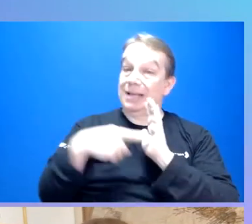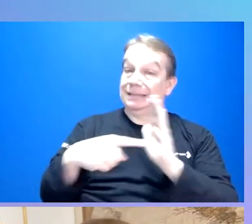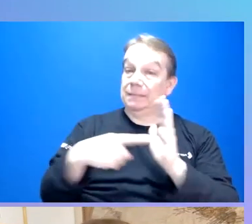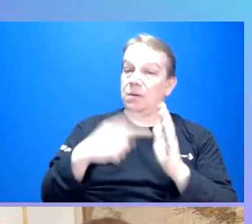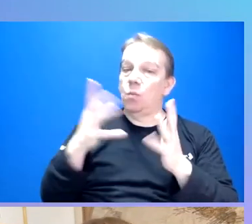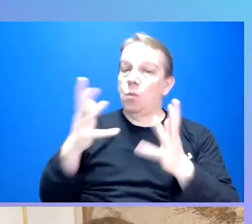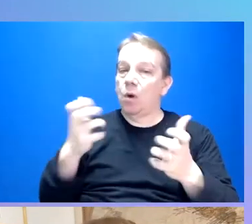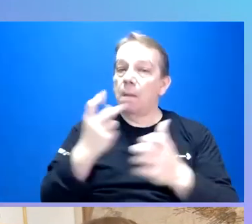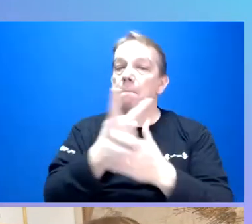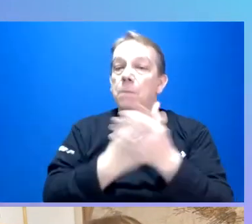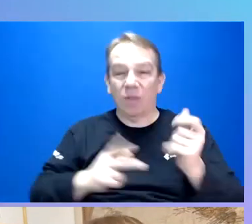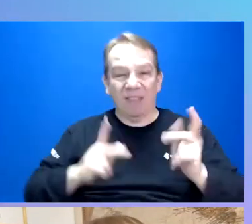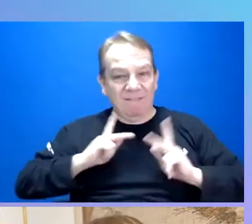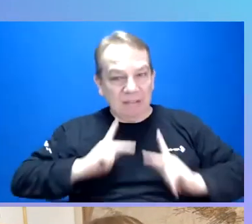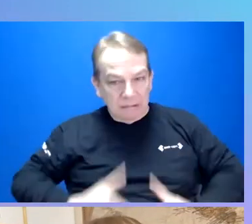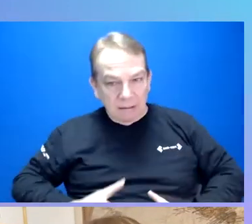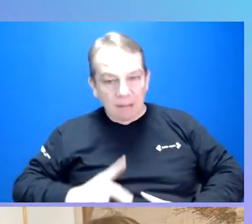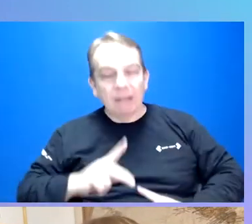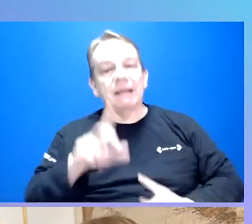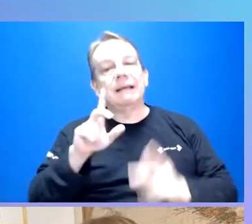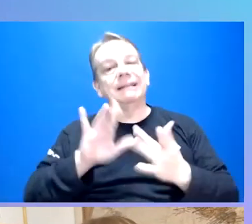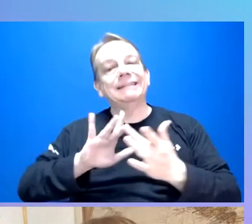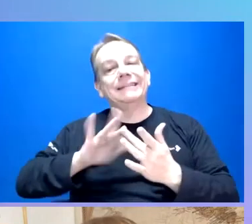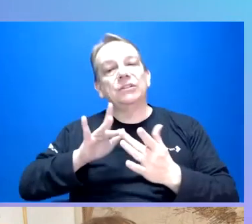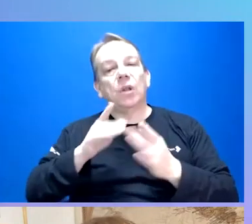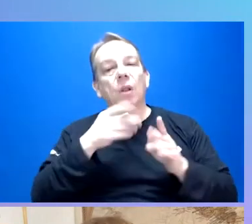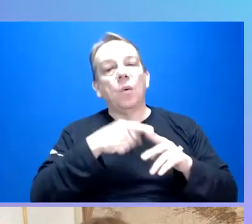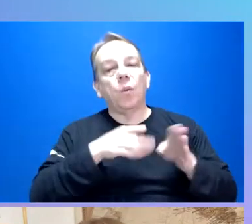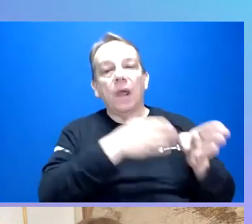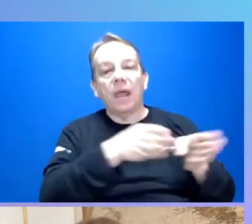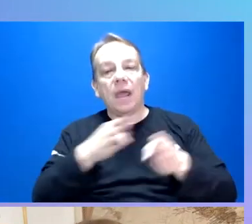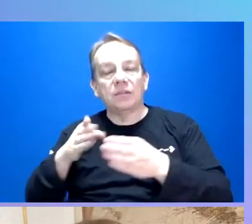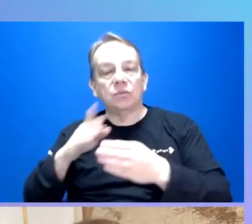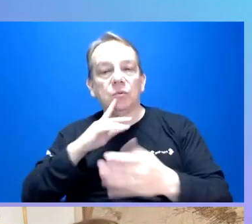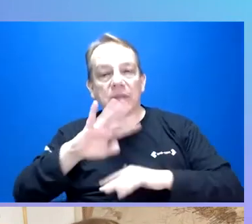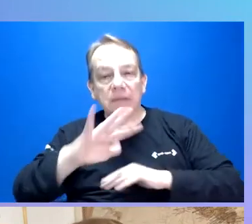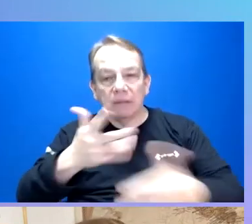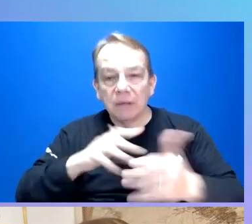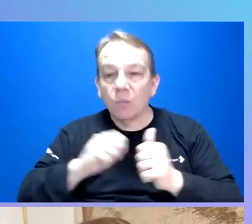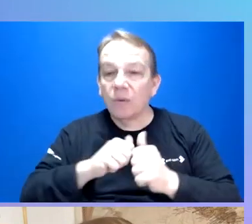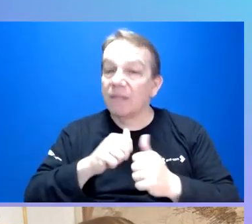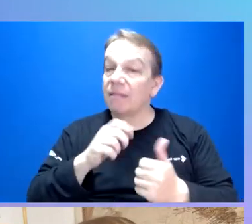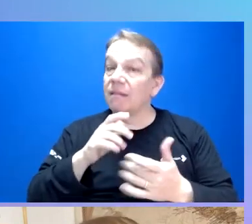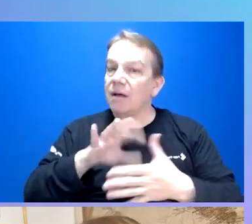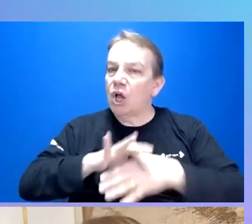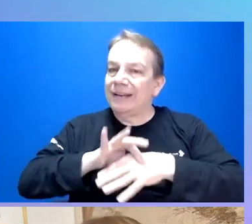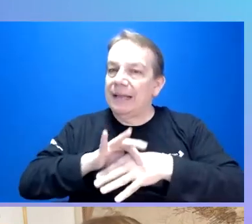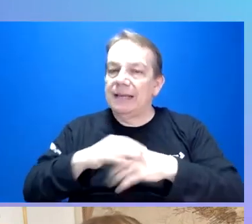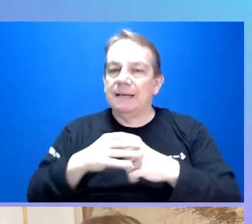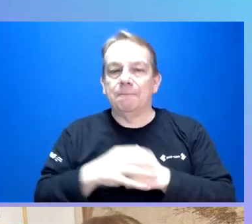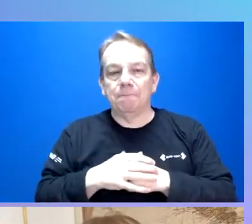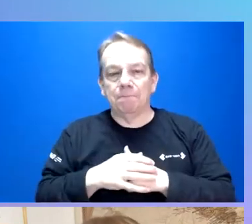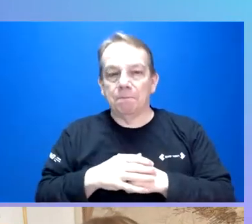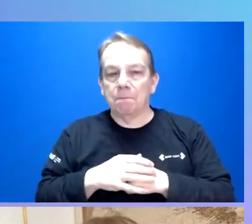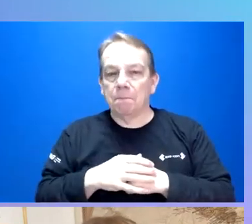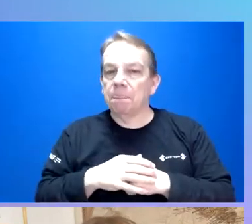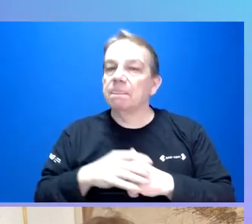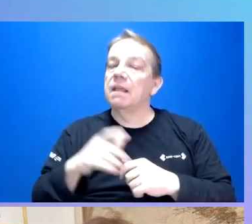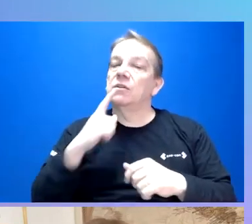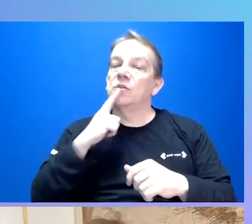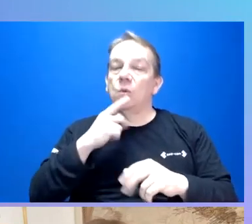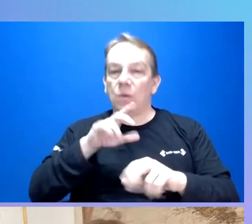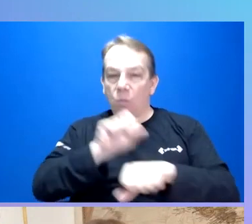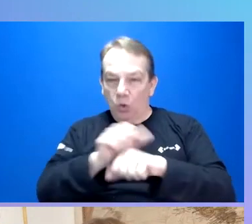have both physical and digital ways of interacting with content. So we leveraged this mobile guide that we had built in partnership with the